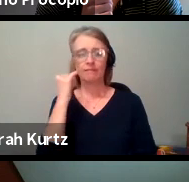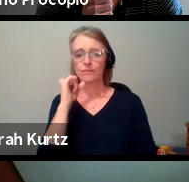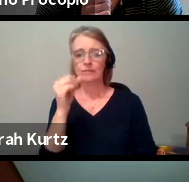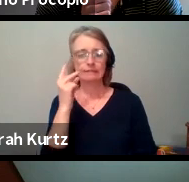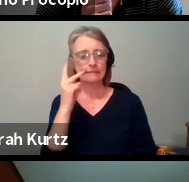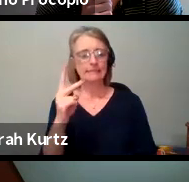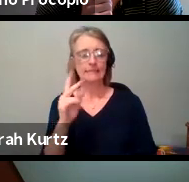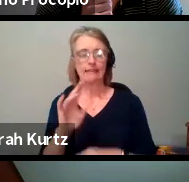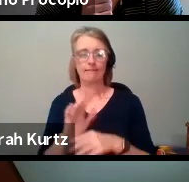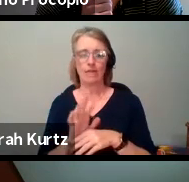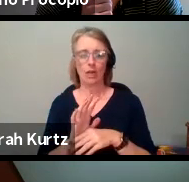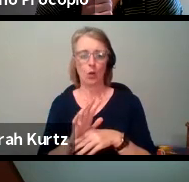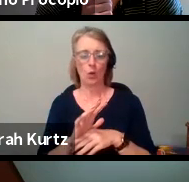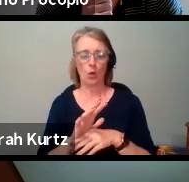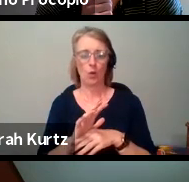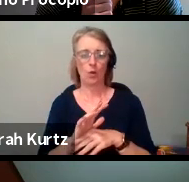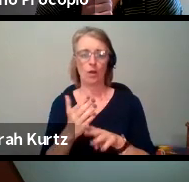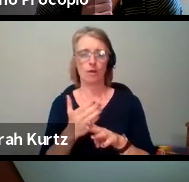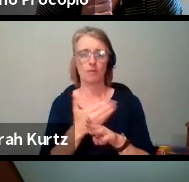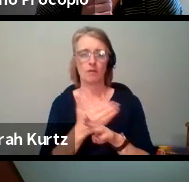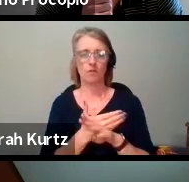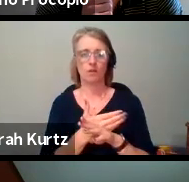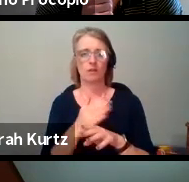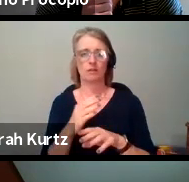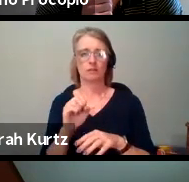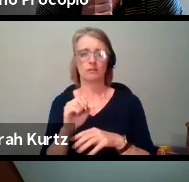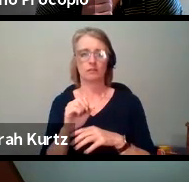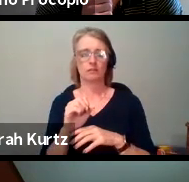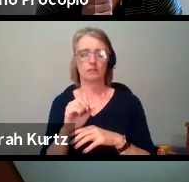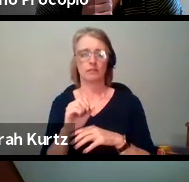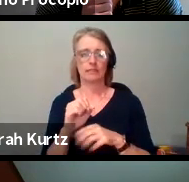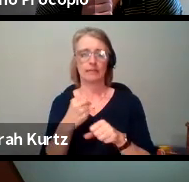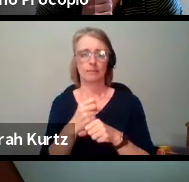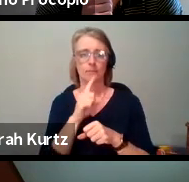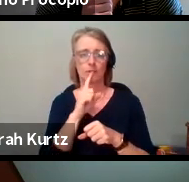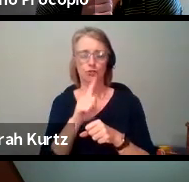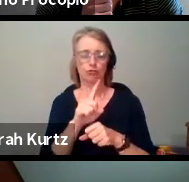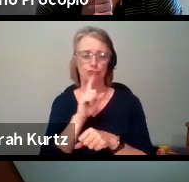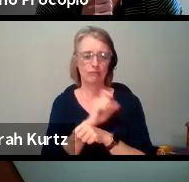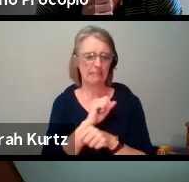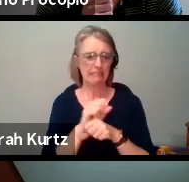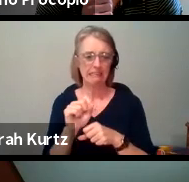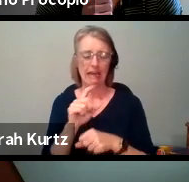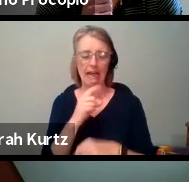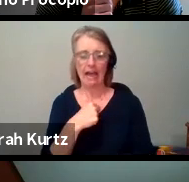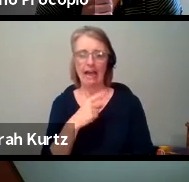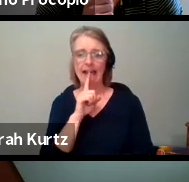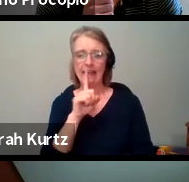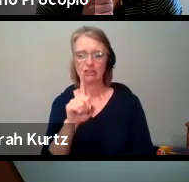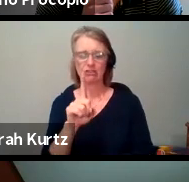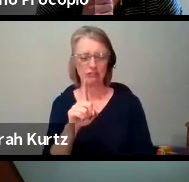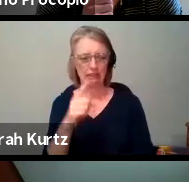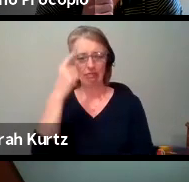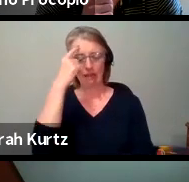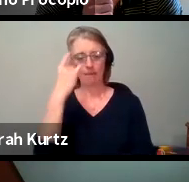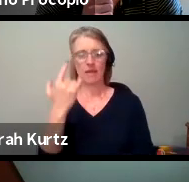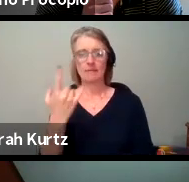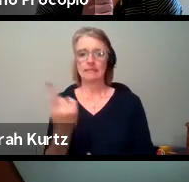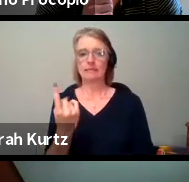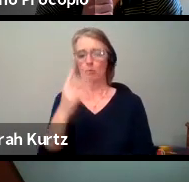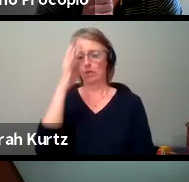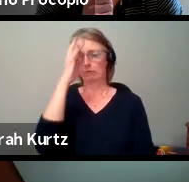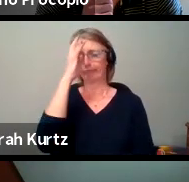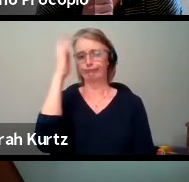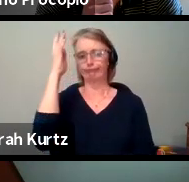video, and before I put it on my social media platform, I had to make sure that it was real, because I actually thought that maybe somebody